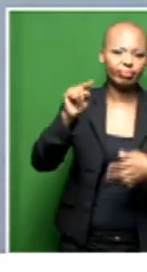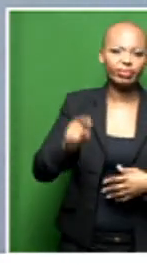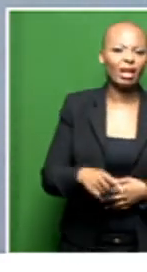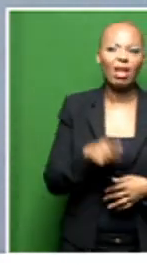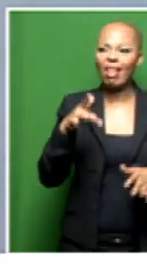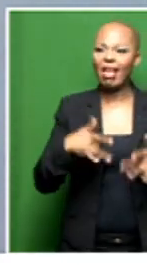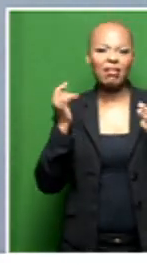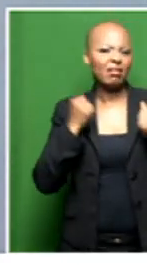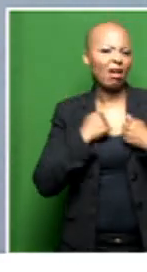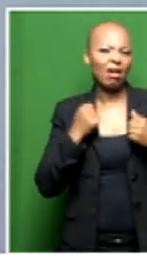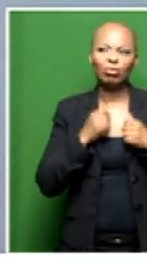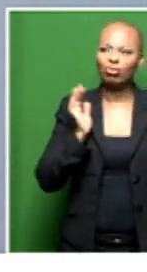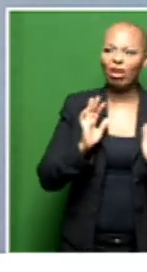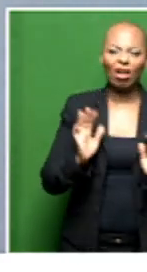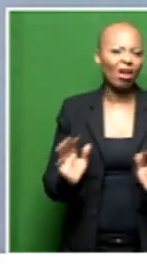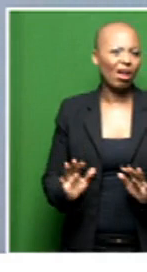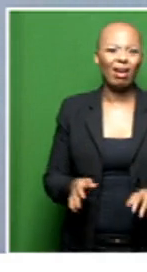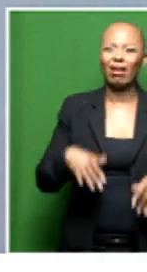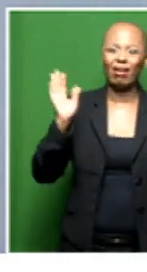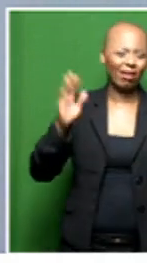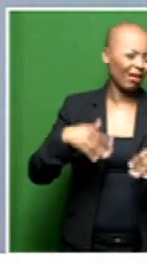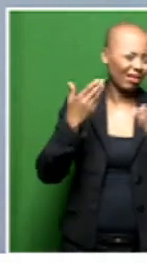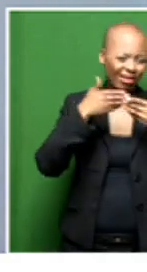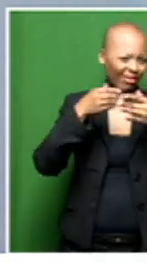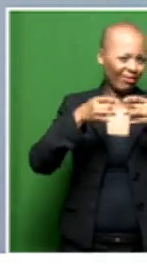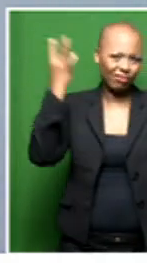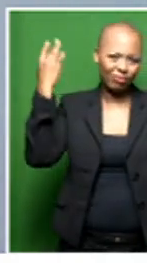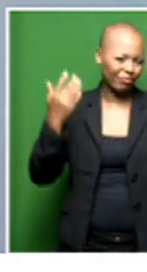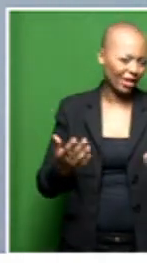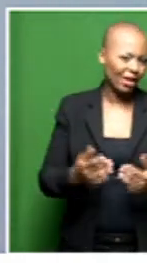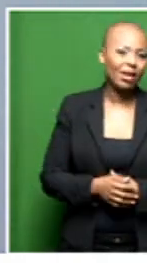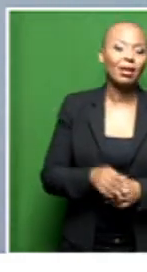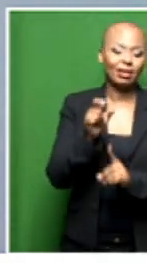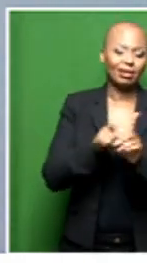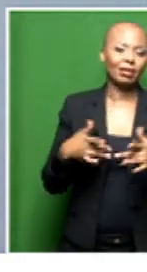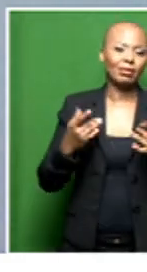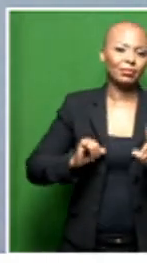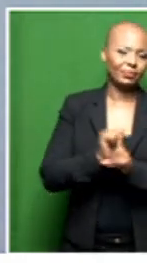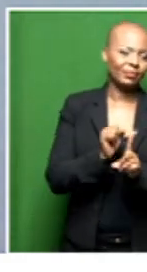life. He's fiercely protective over his family, but he's very amusing,